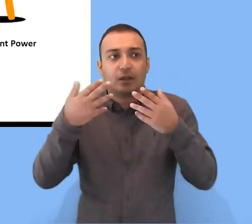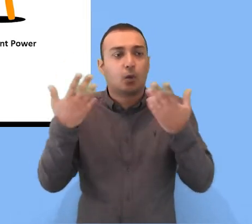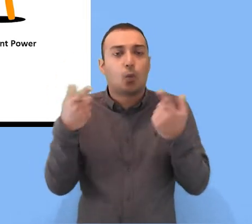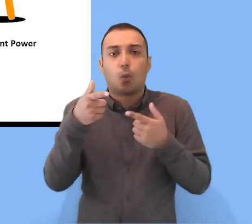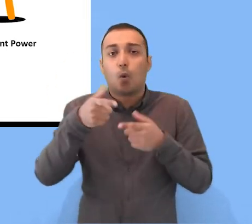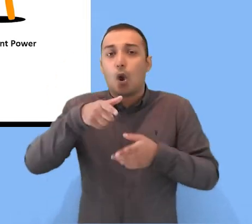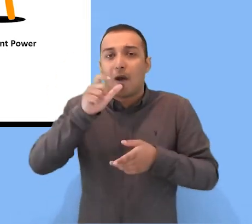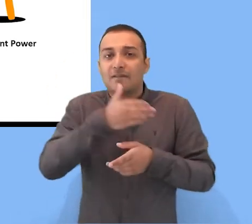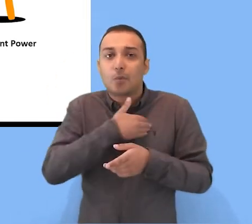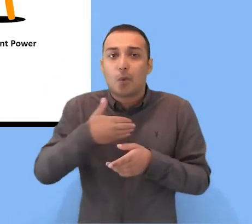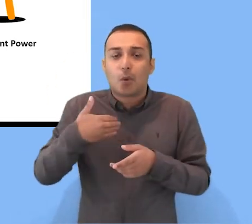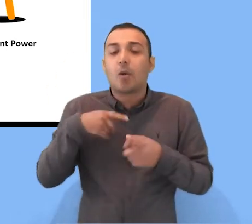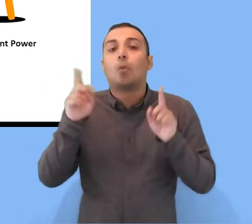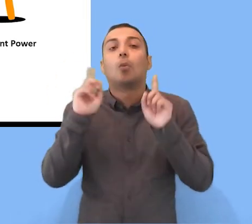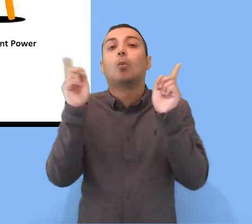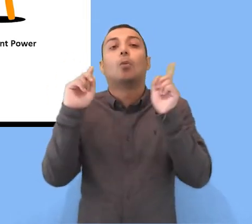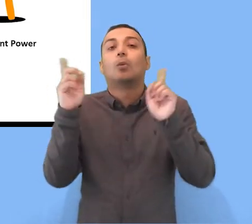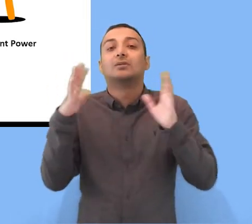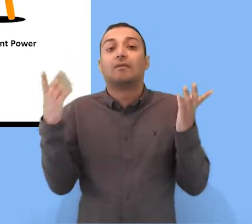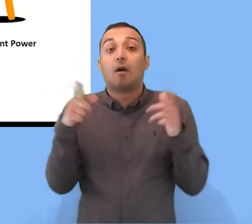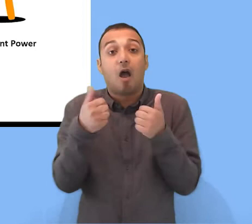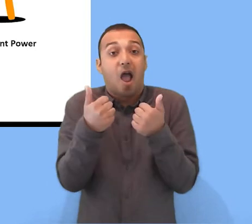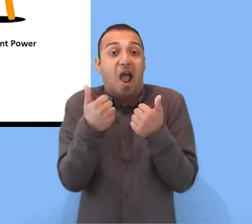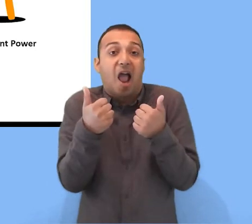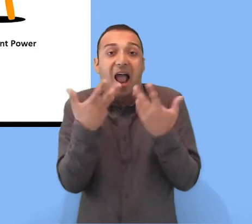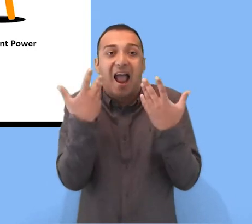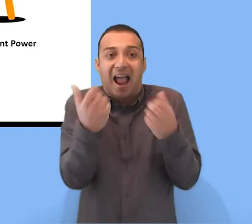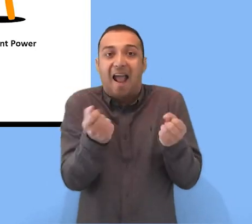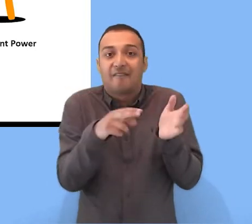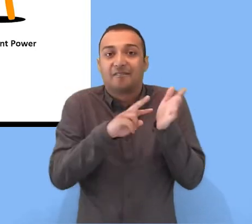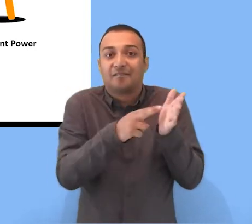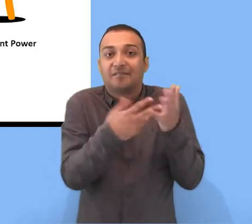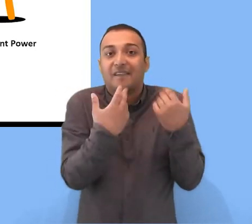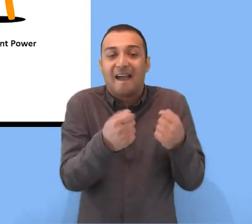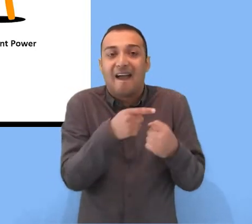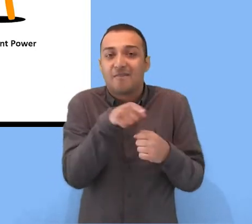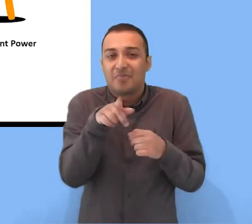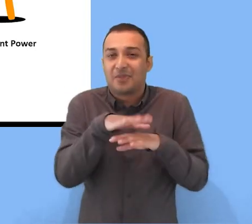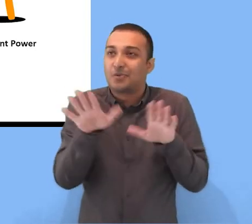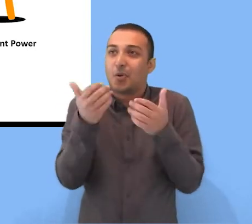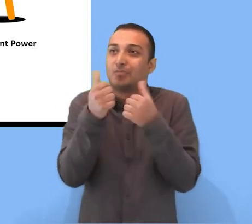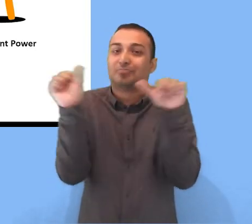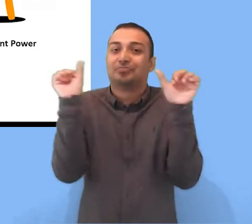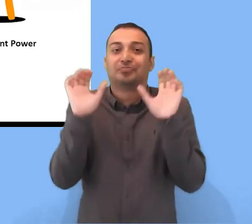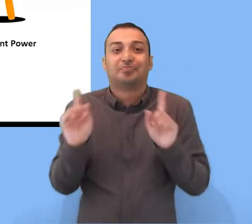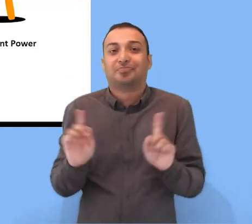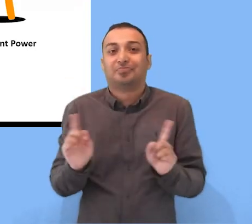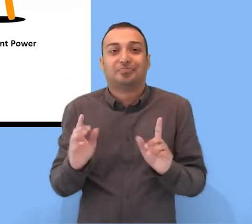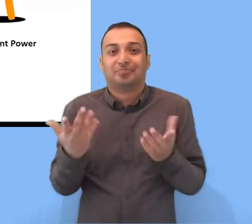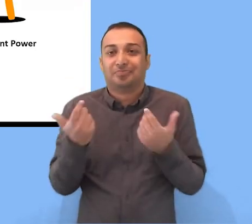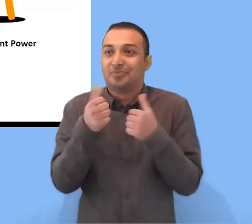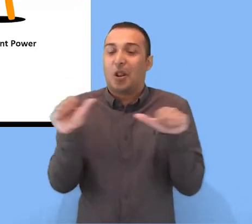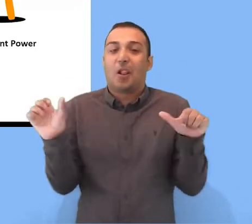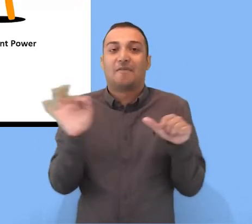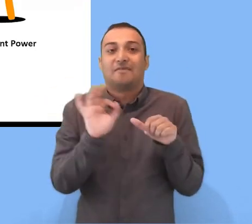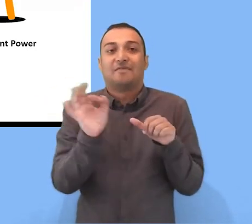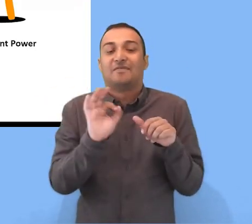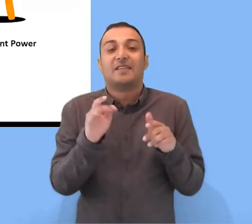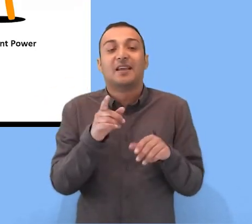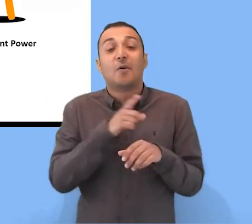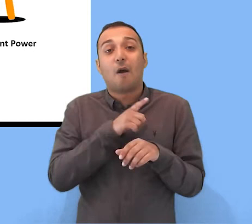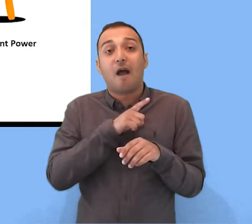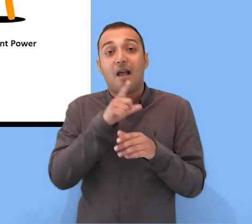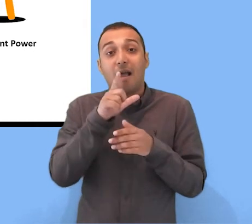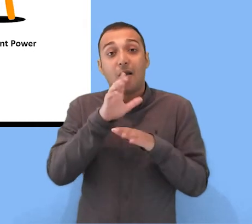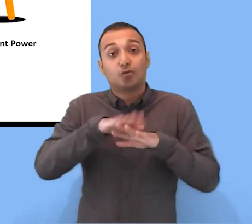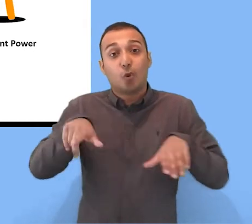all great, but it's not an end result. The end result, the thing that actually impacts the child, is the little interactions that they're having at home behind